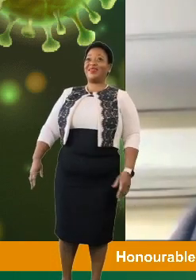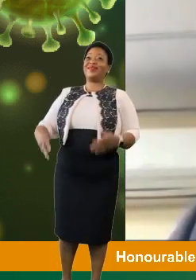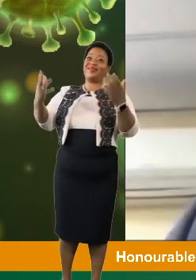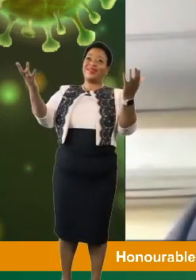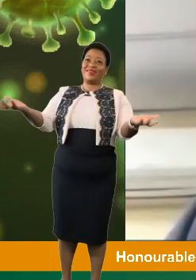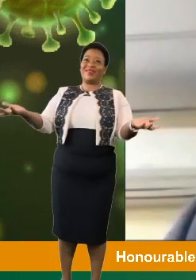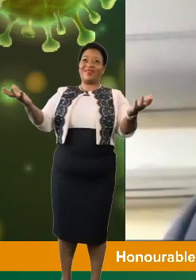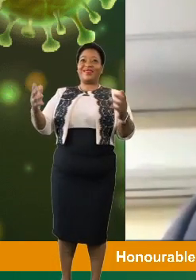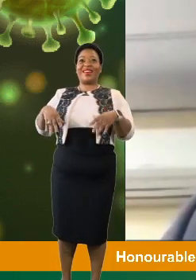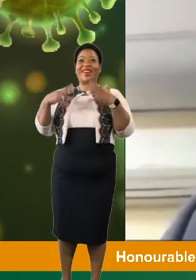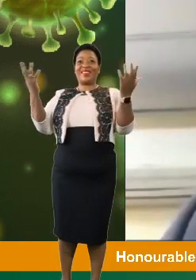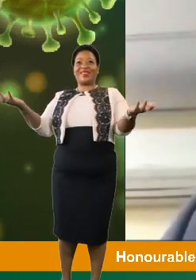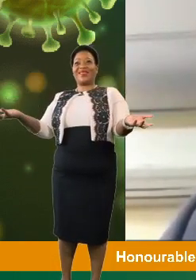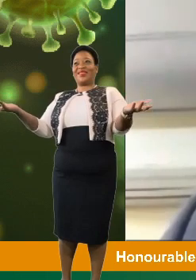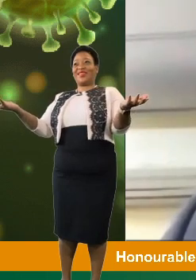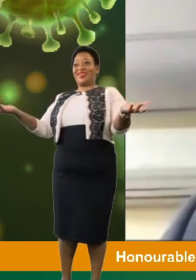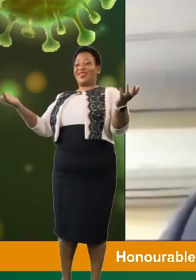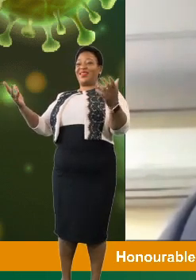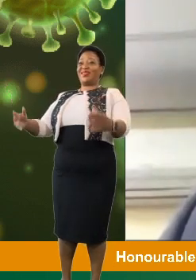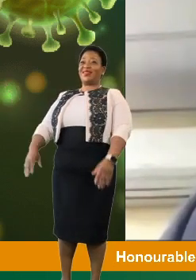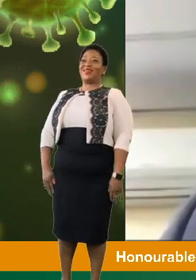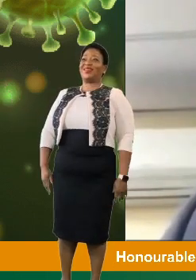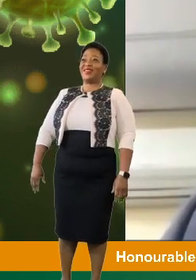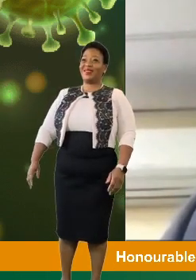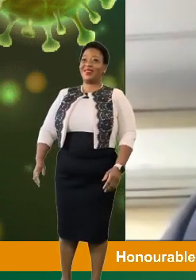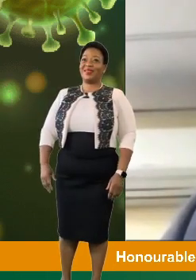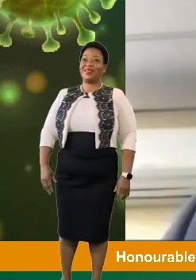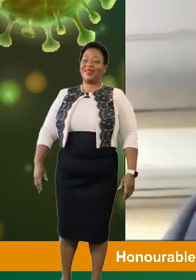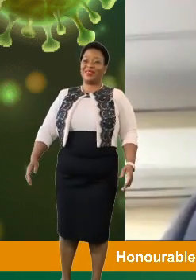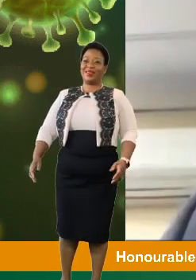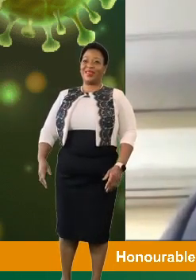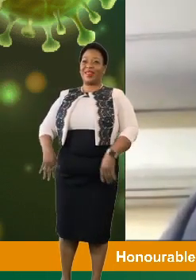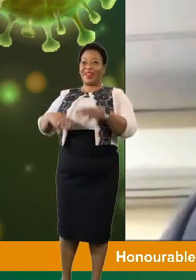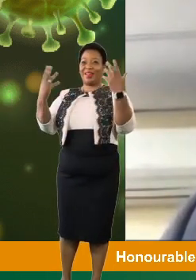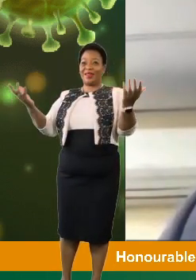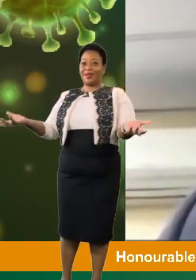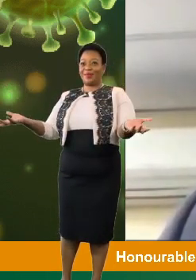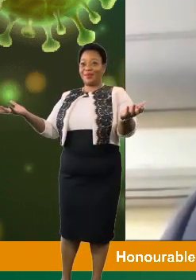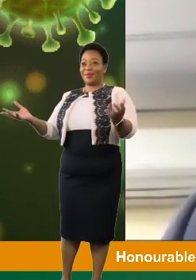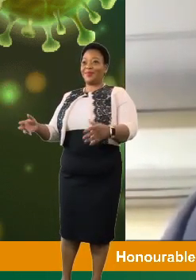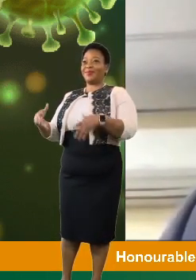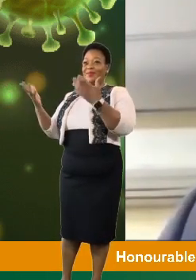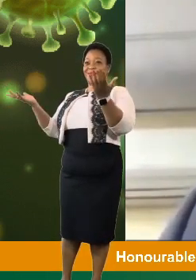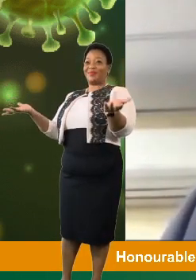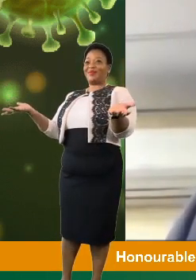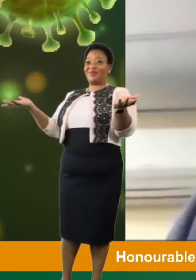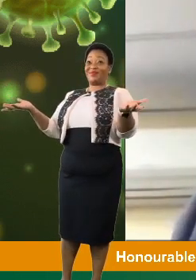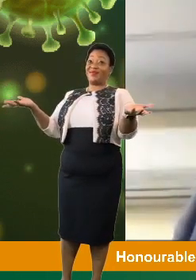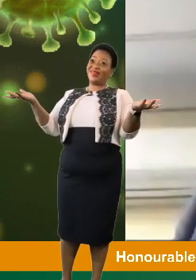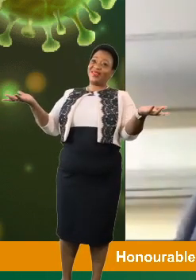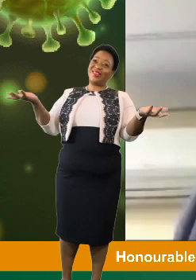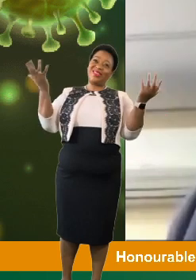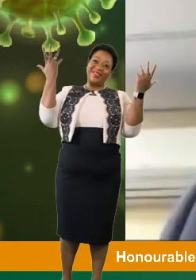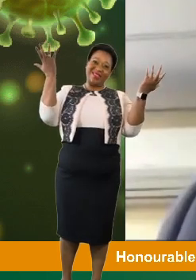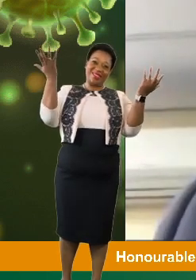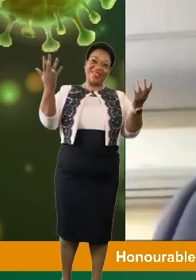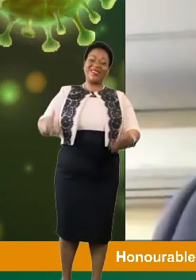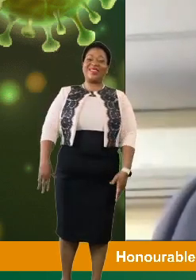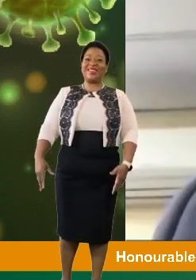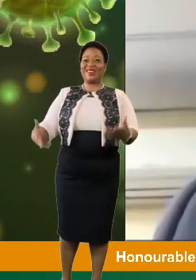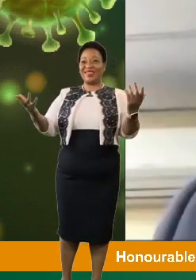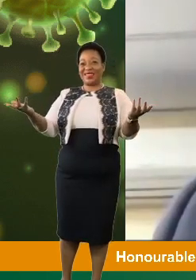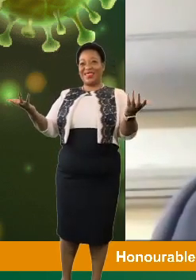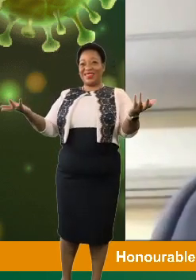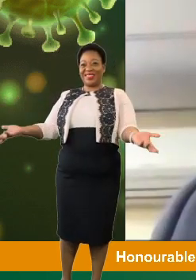third, which for me may signal that companies in KZN have not taken advantage of this benefit. And I think in this webinar, we